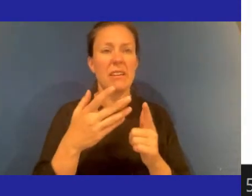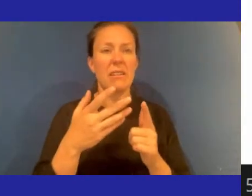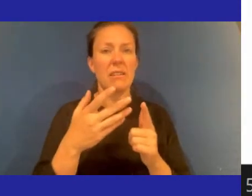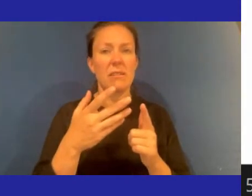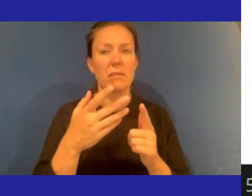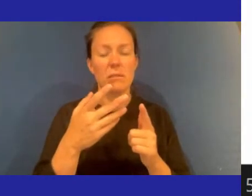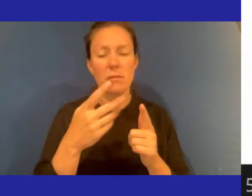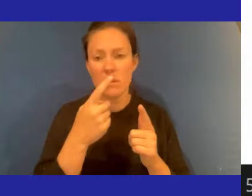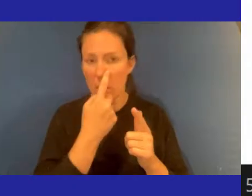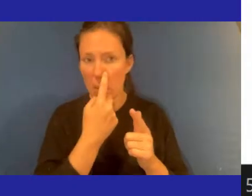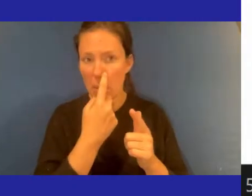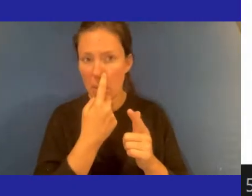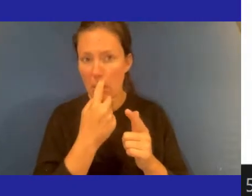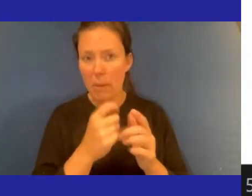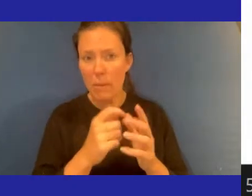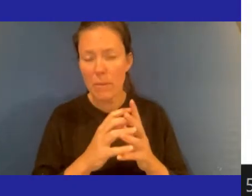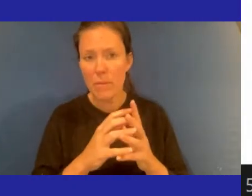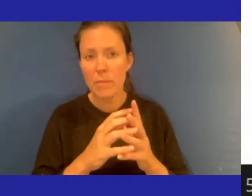plan.